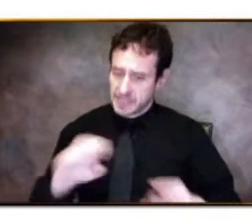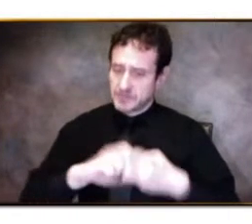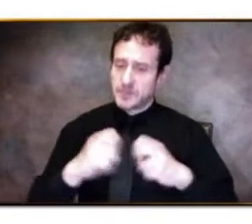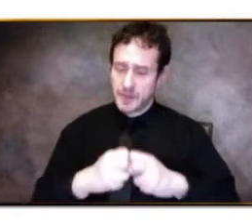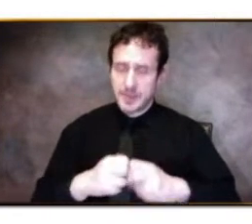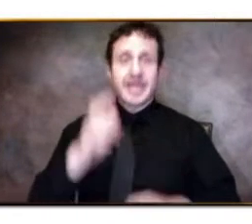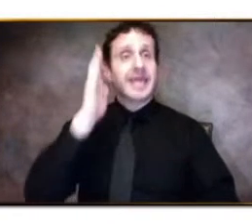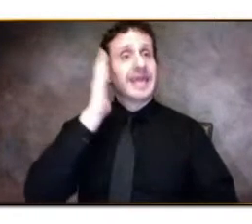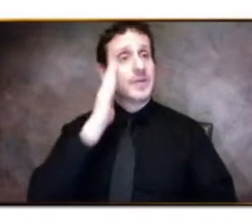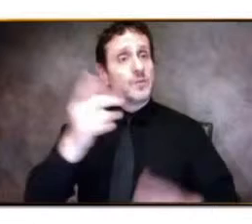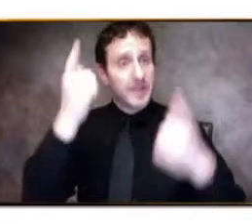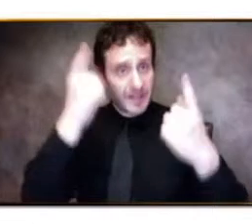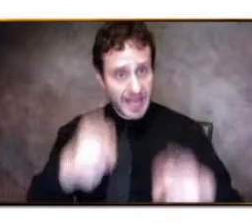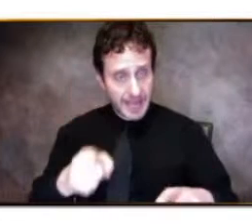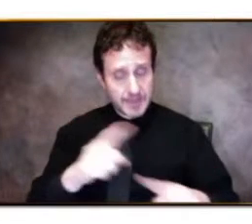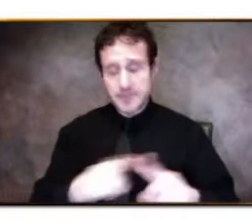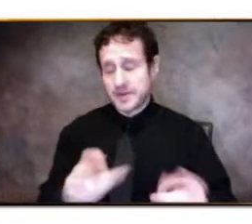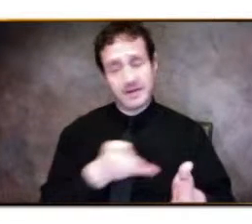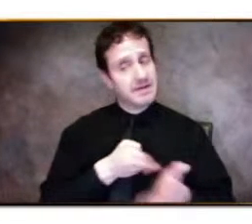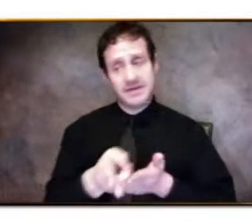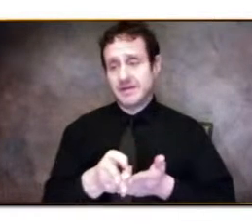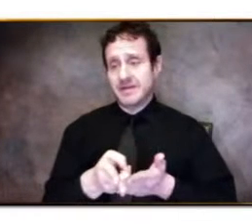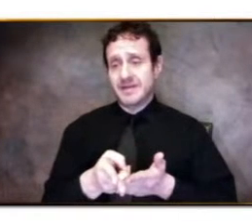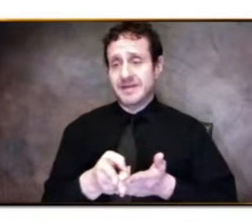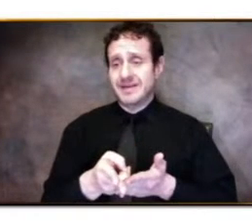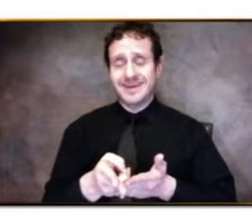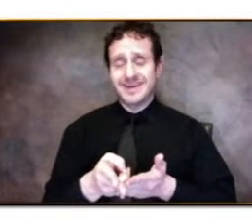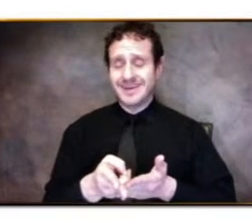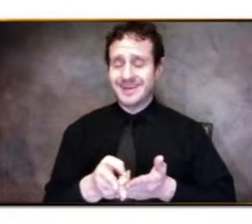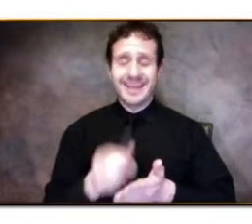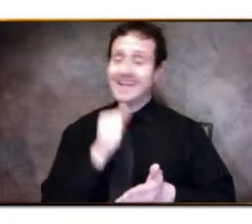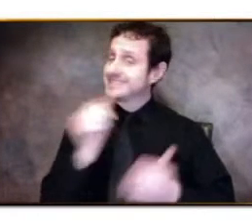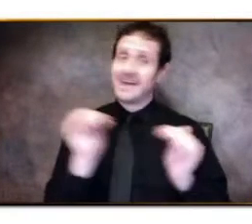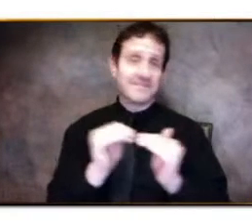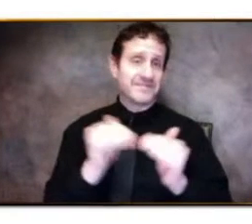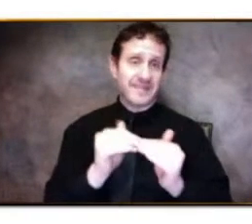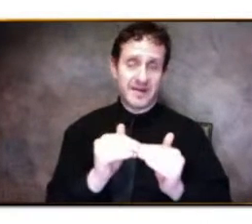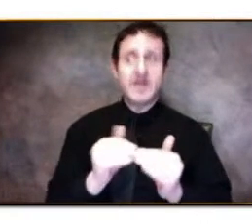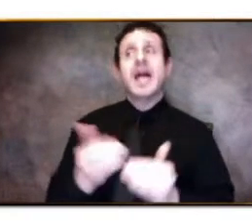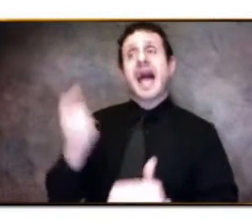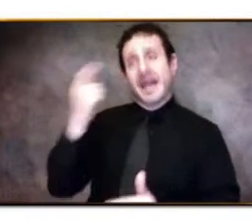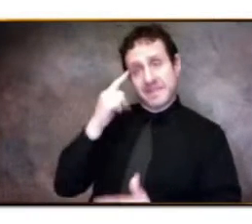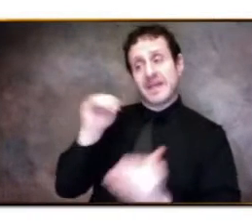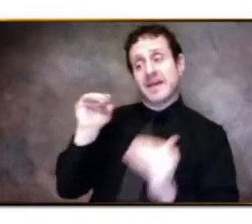frankly, as fair as if we had been able to pass the fair tax.